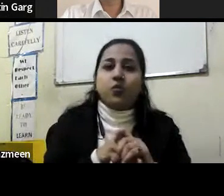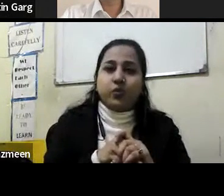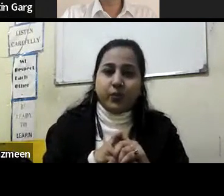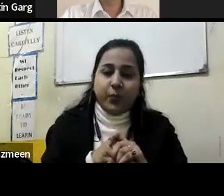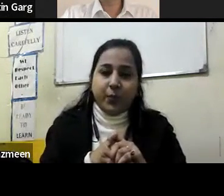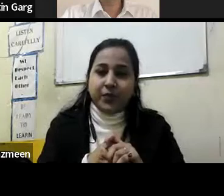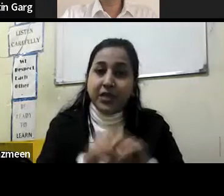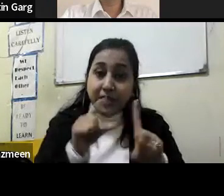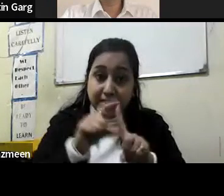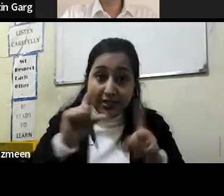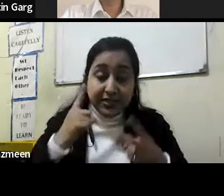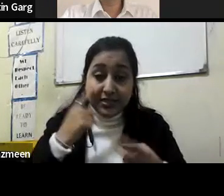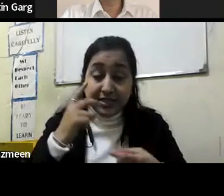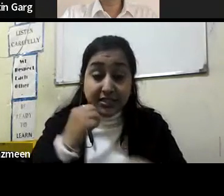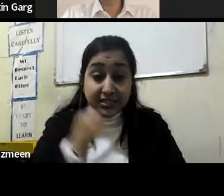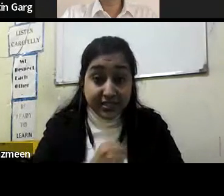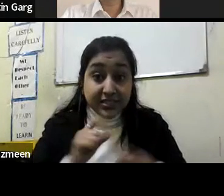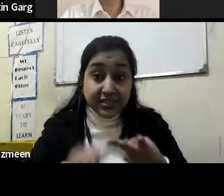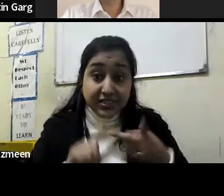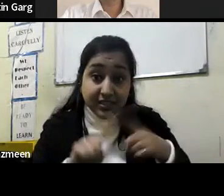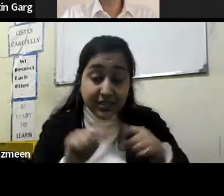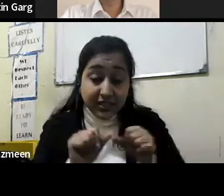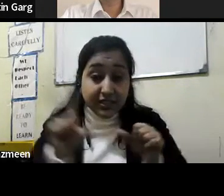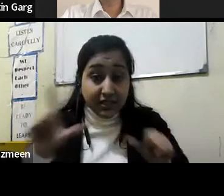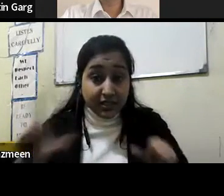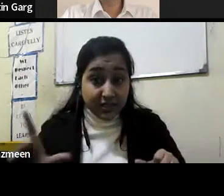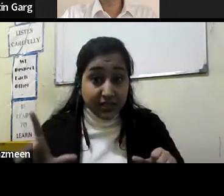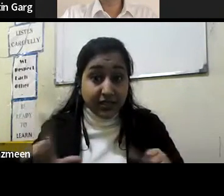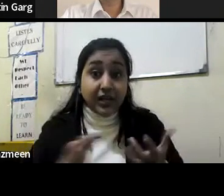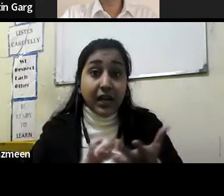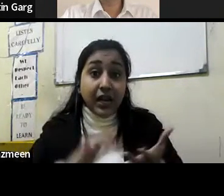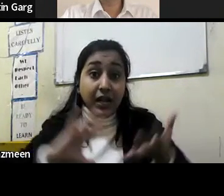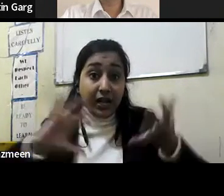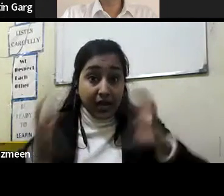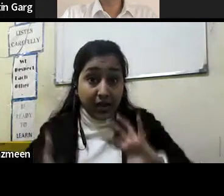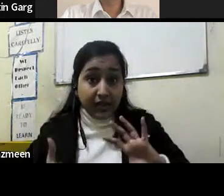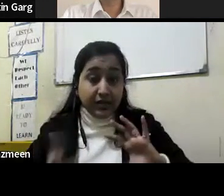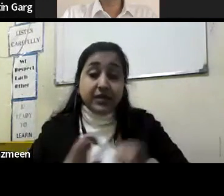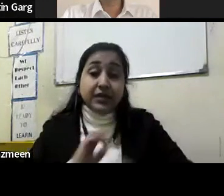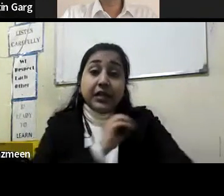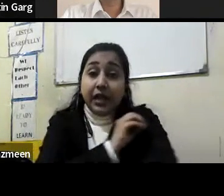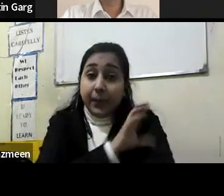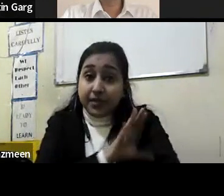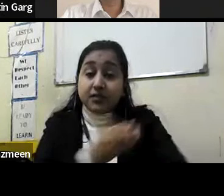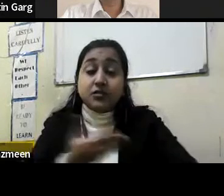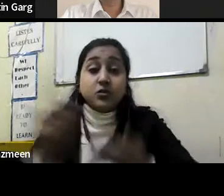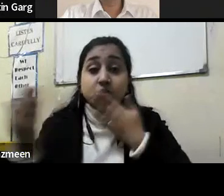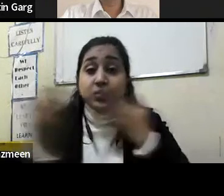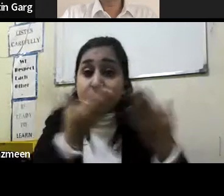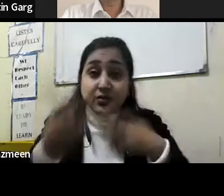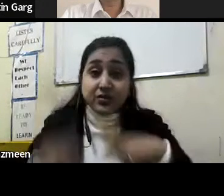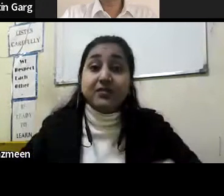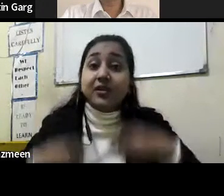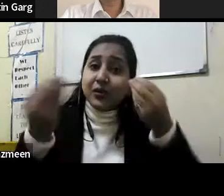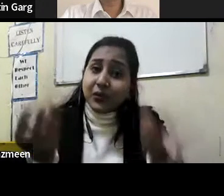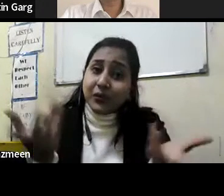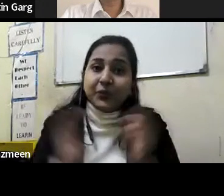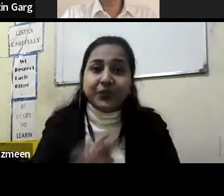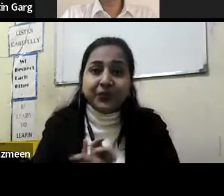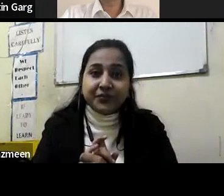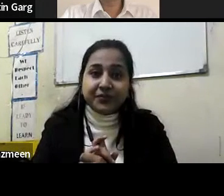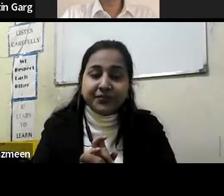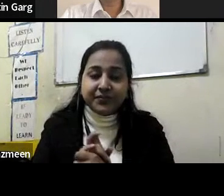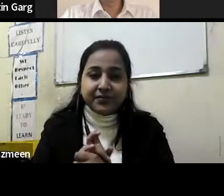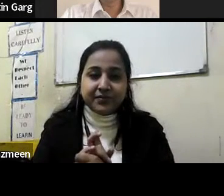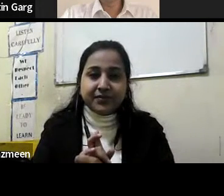digital technologies specifically to create capacities in schools so that we can include children with special needs and so